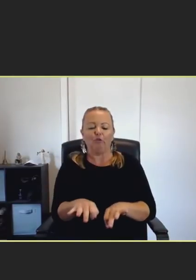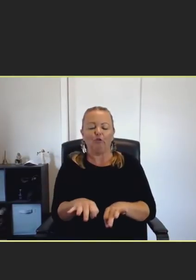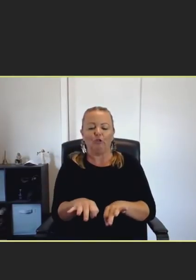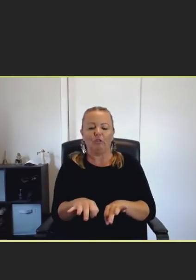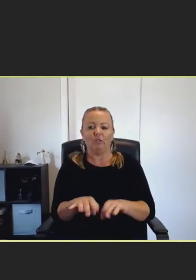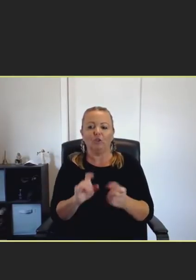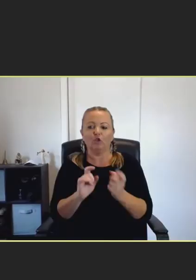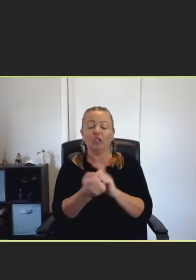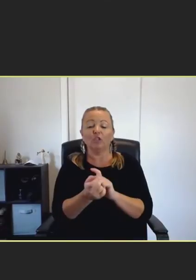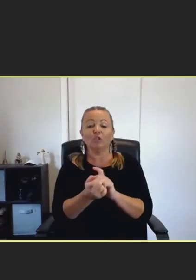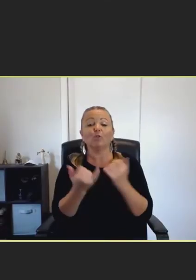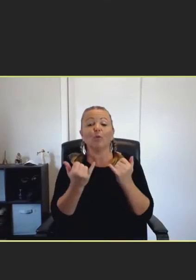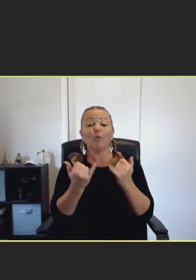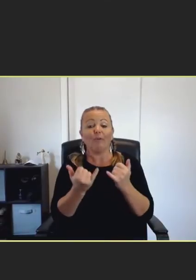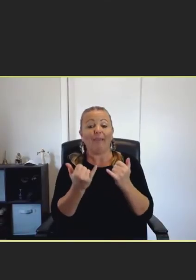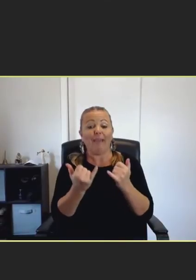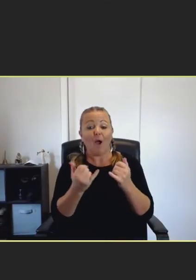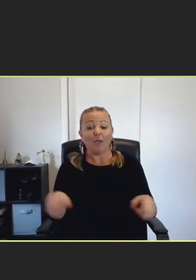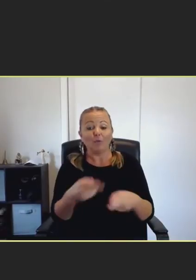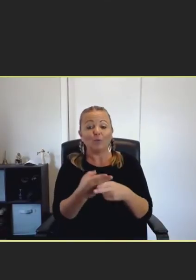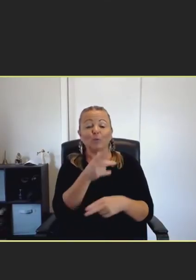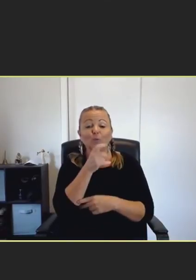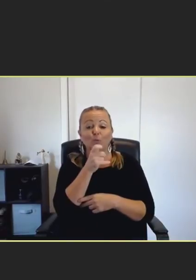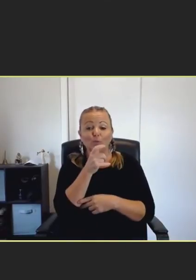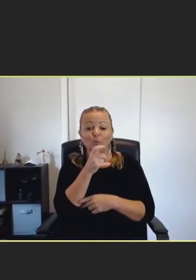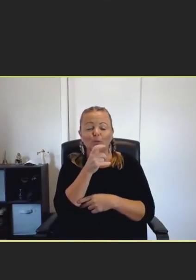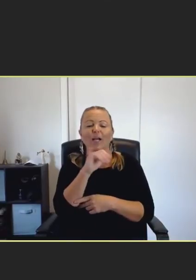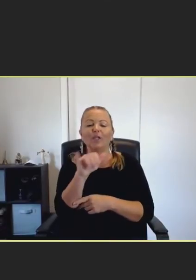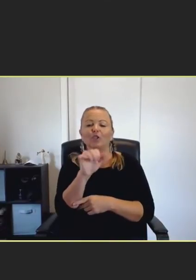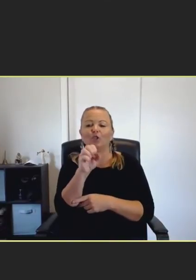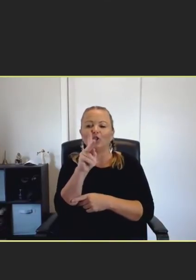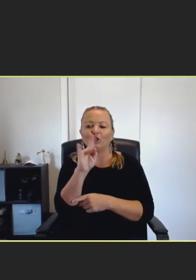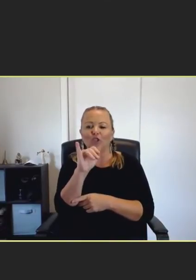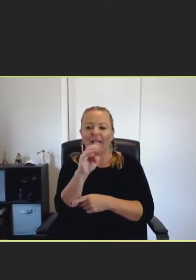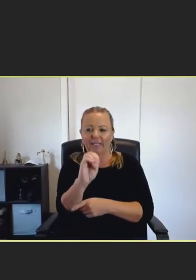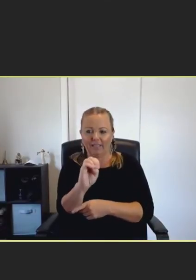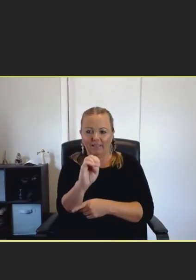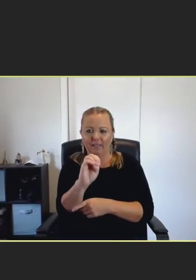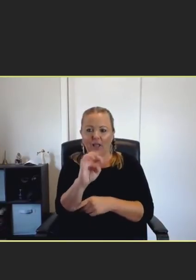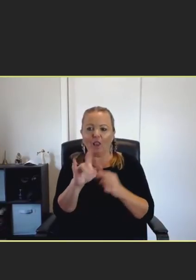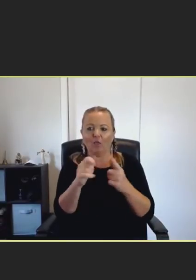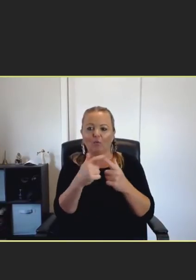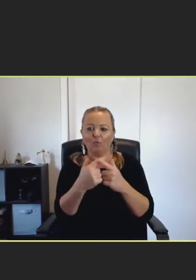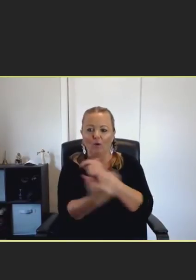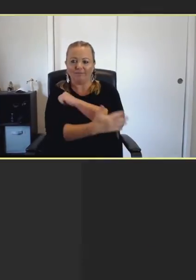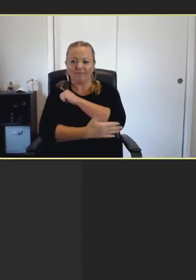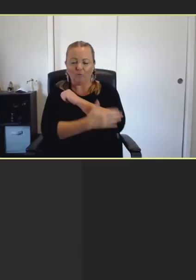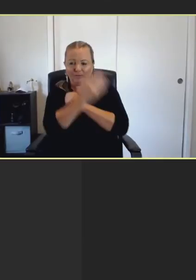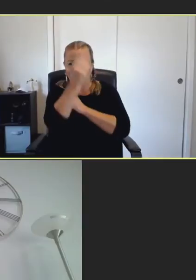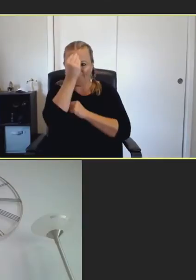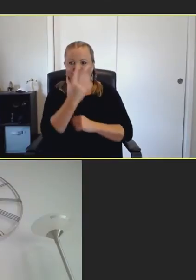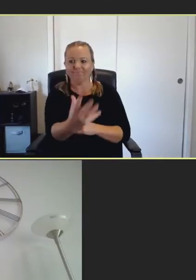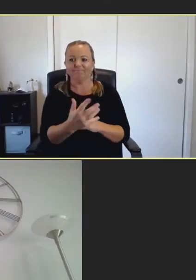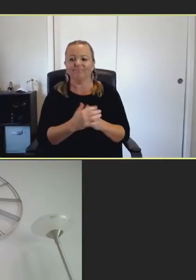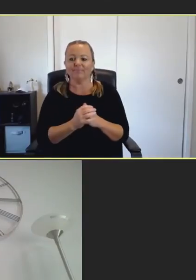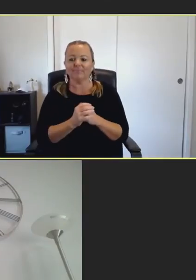that, I would like to introduce Jackie to talk about La Crosse County data.